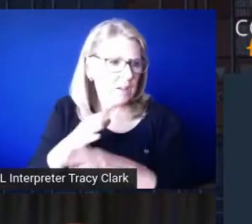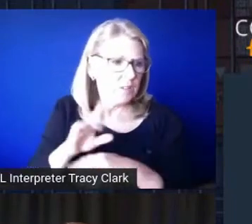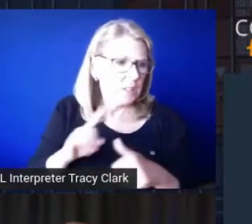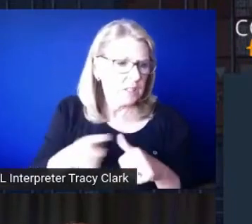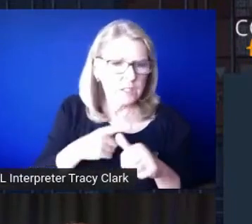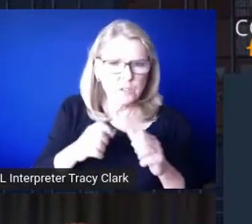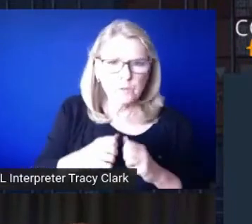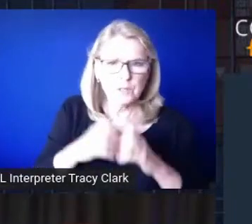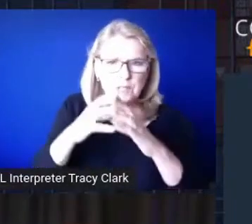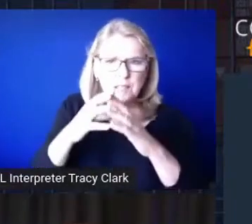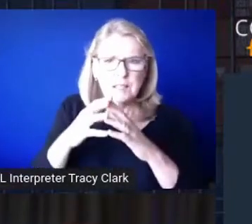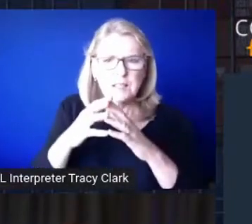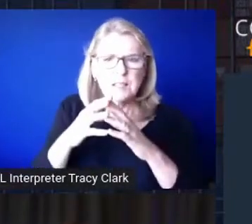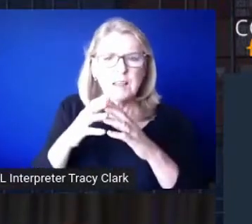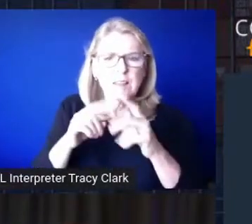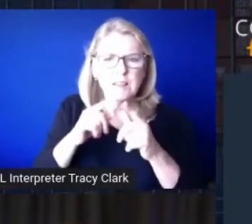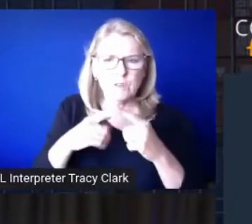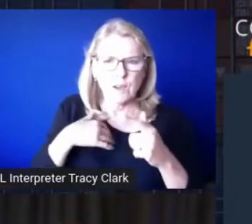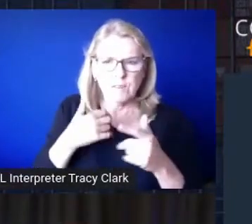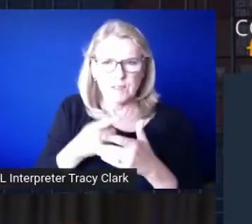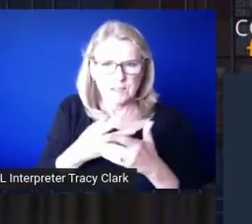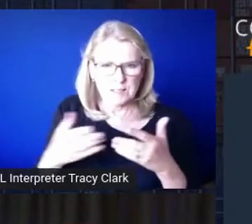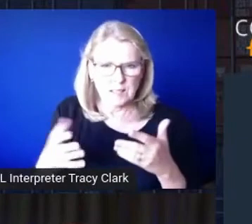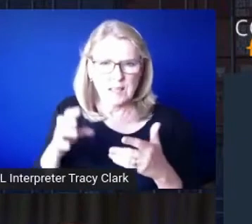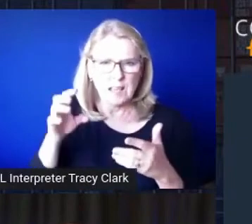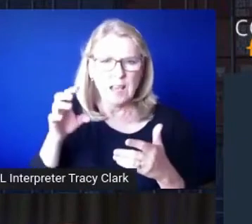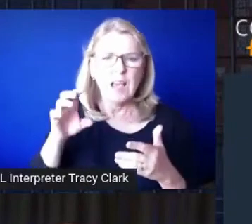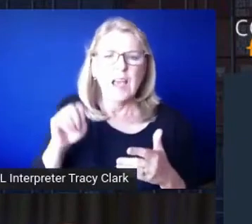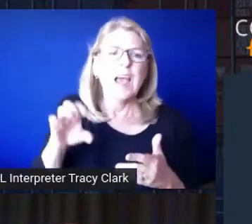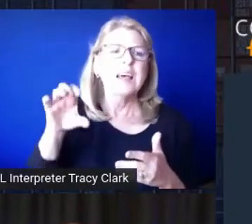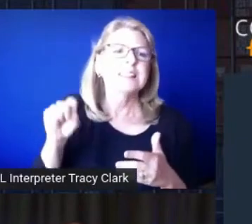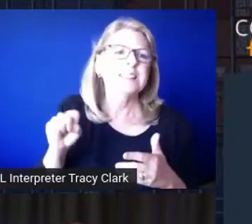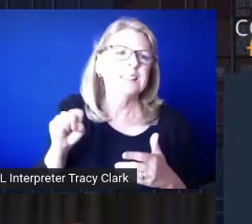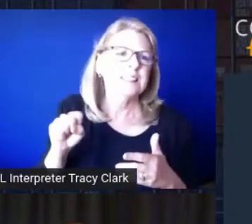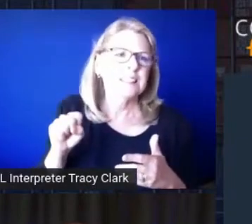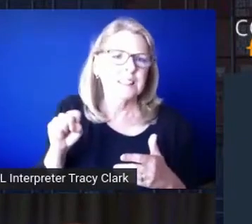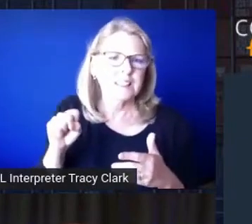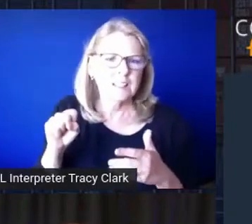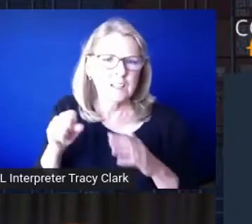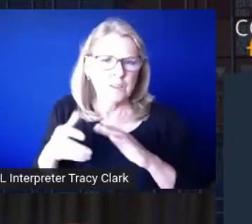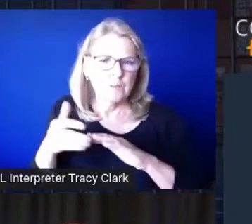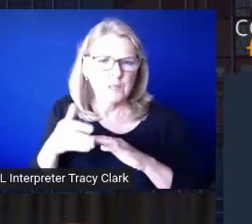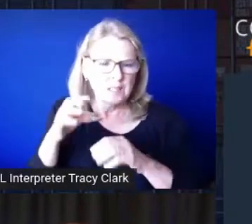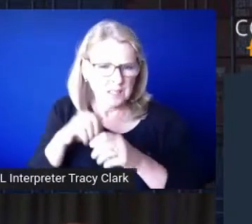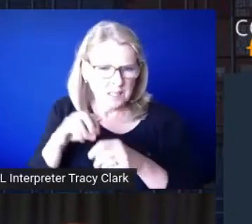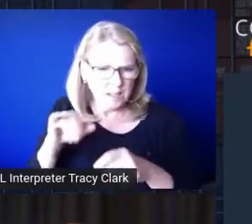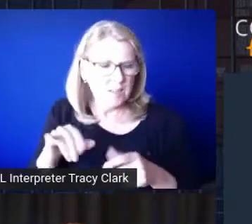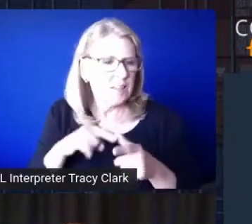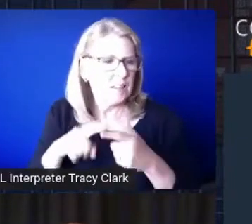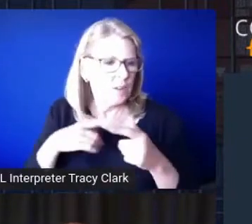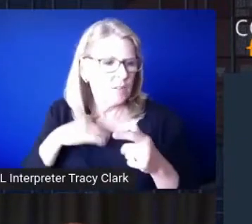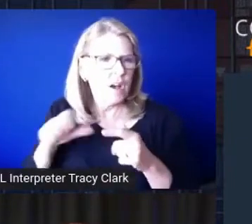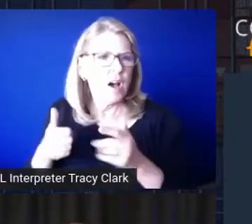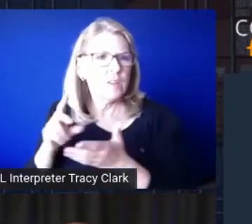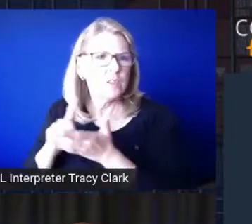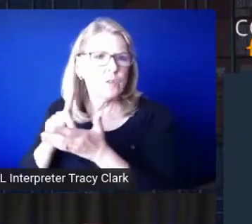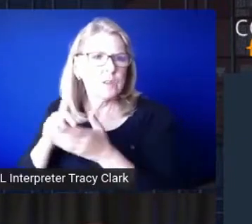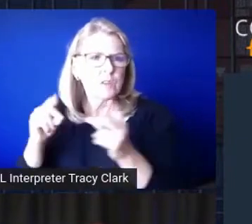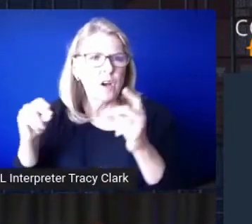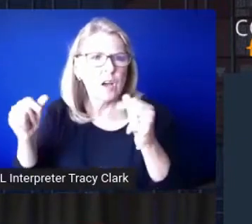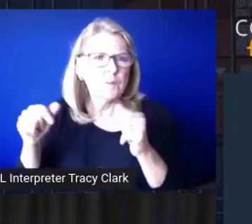policy and DM Verity in place to make sure that if any changes occur in that particular directory or other directories, it's automatically flagged